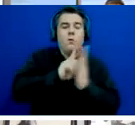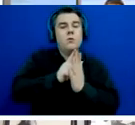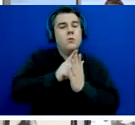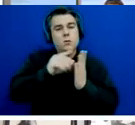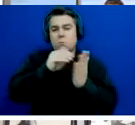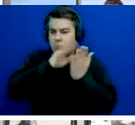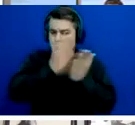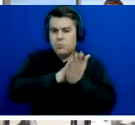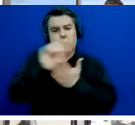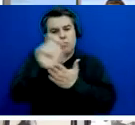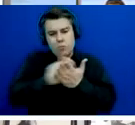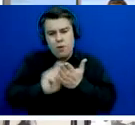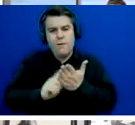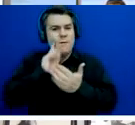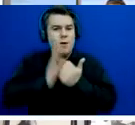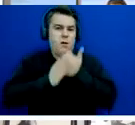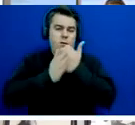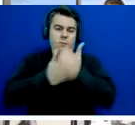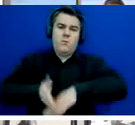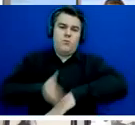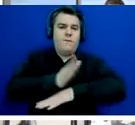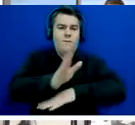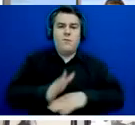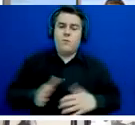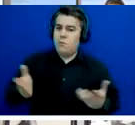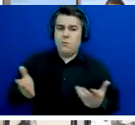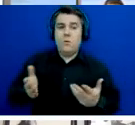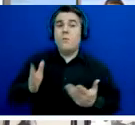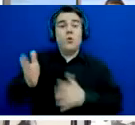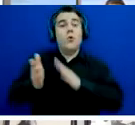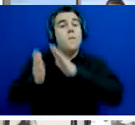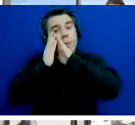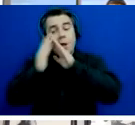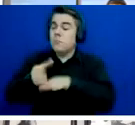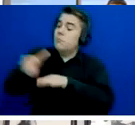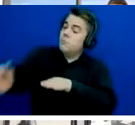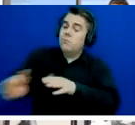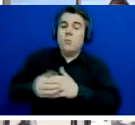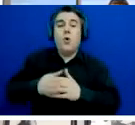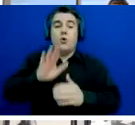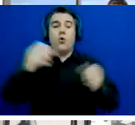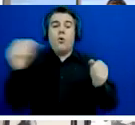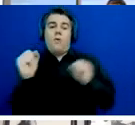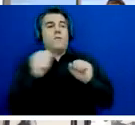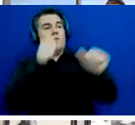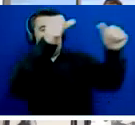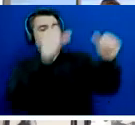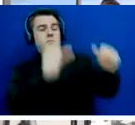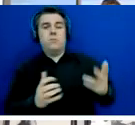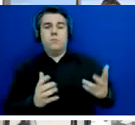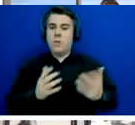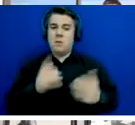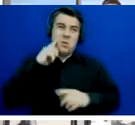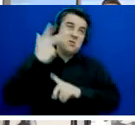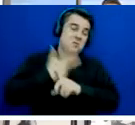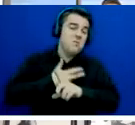somewhere visible. So put them on your nightstand is a good place, or on the refrigerator. And I think that in 3 months, 6